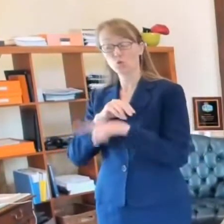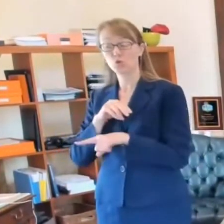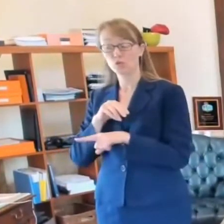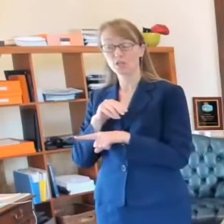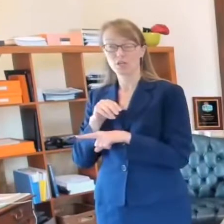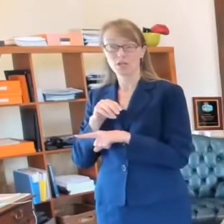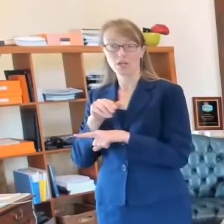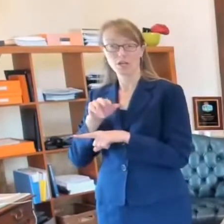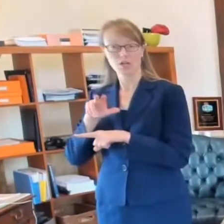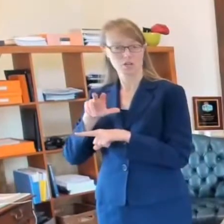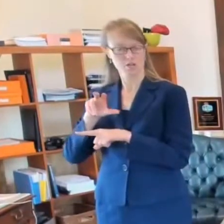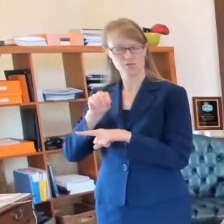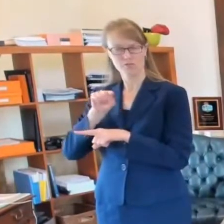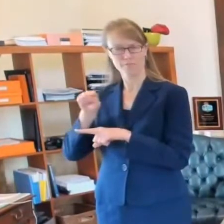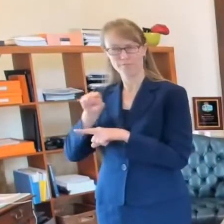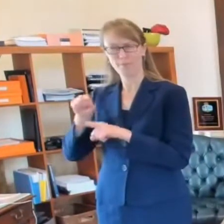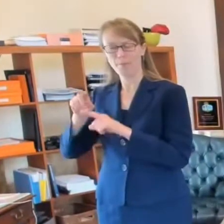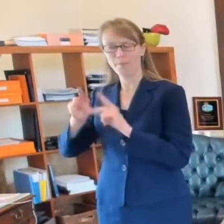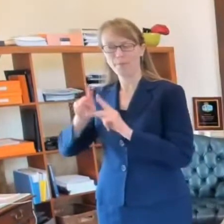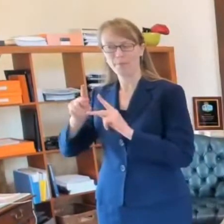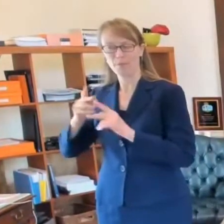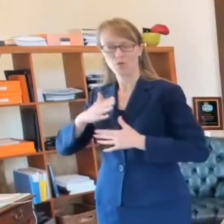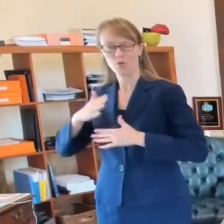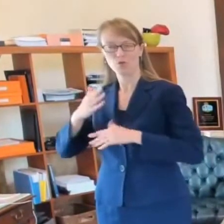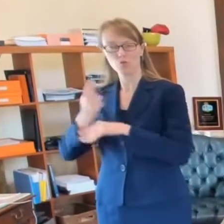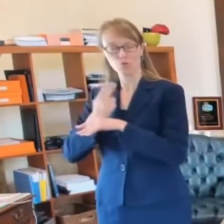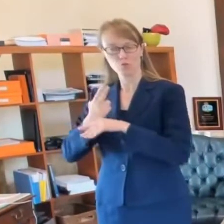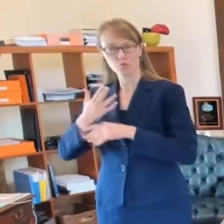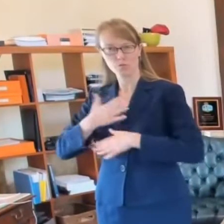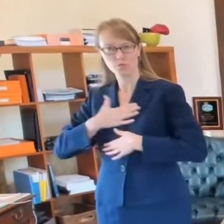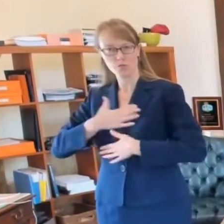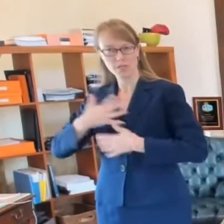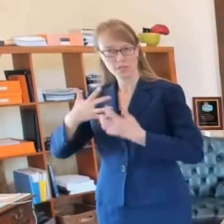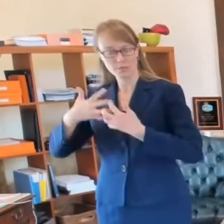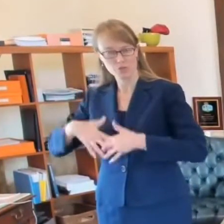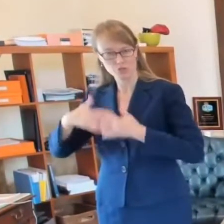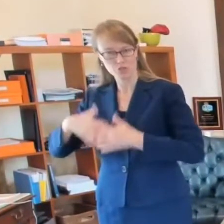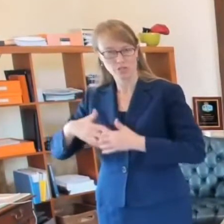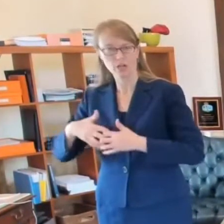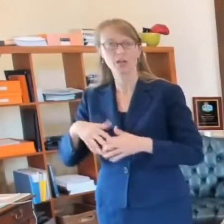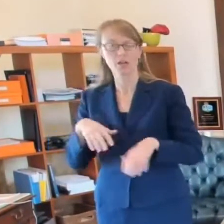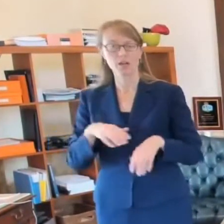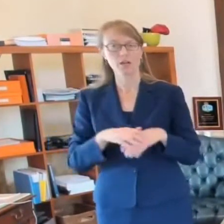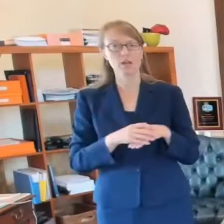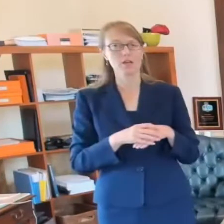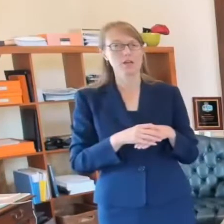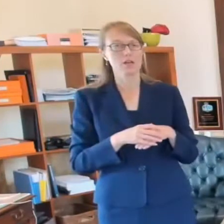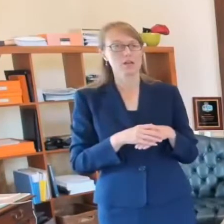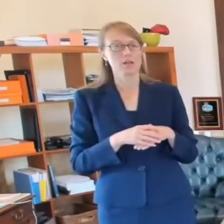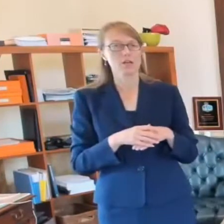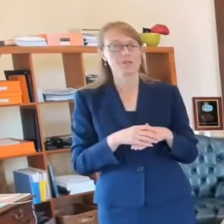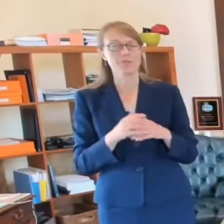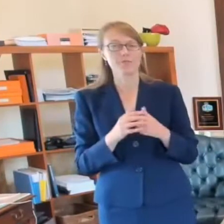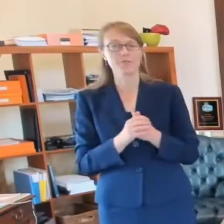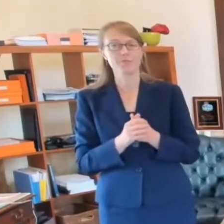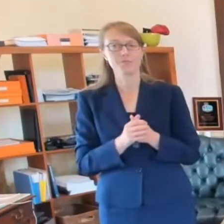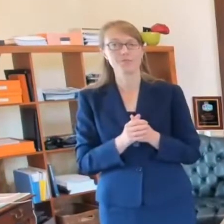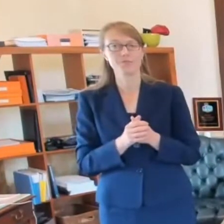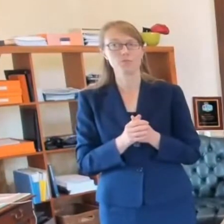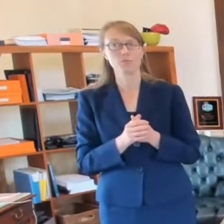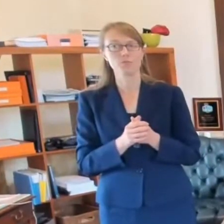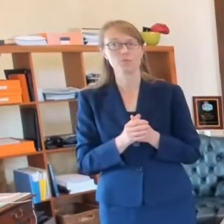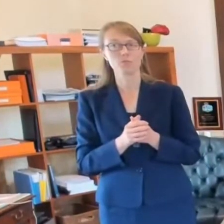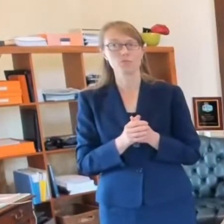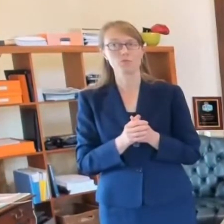admitted 2 days ago, so Friday, to the hospital. We are running new hospital